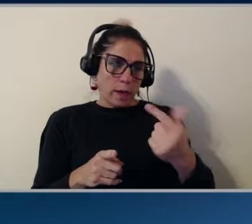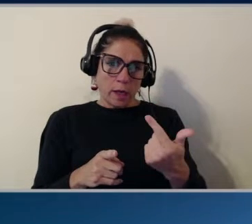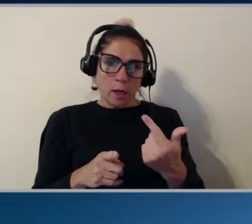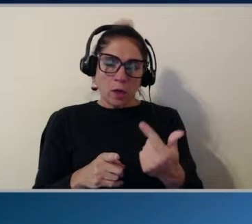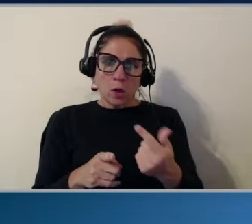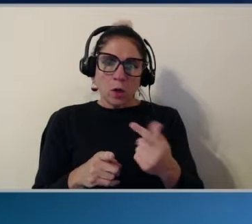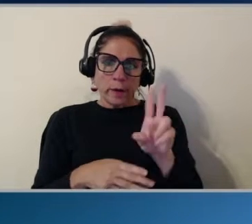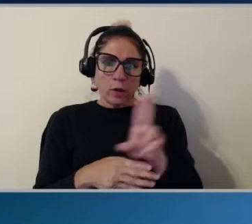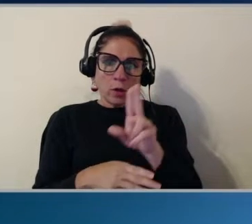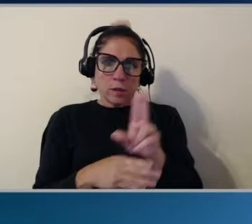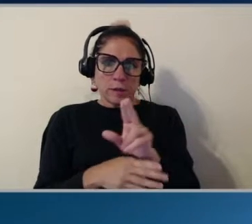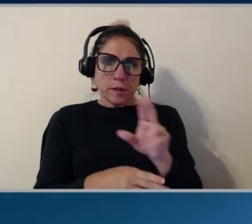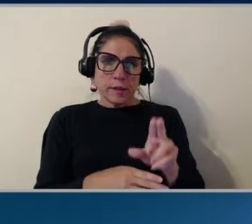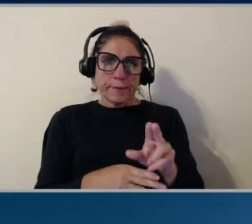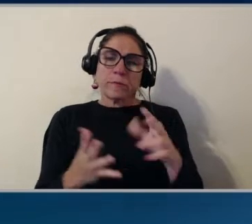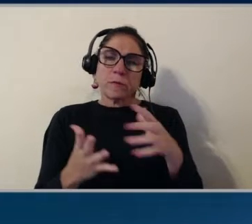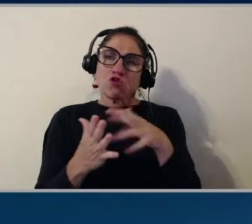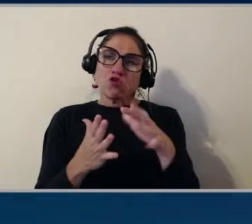model.